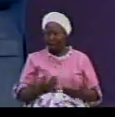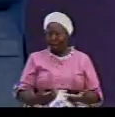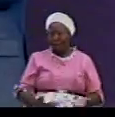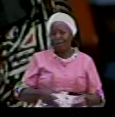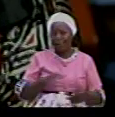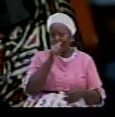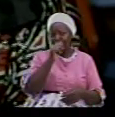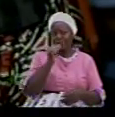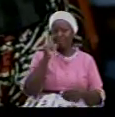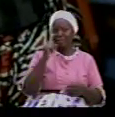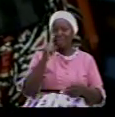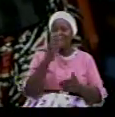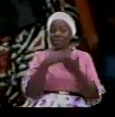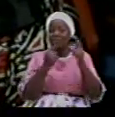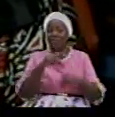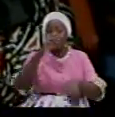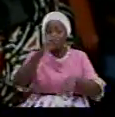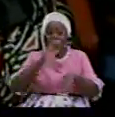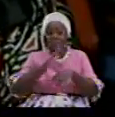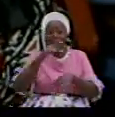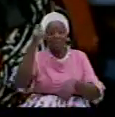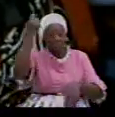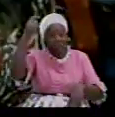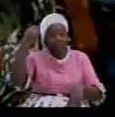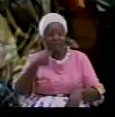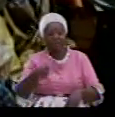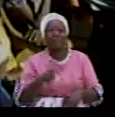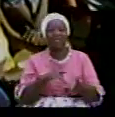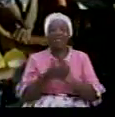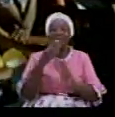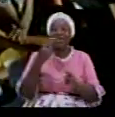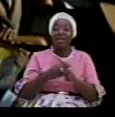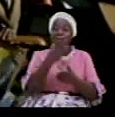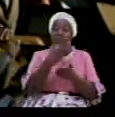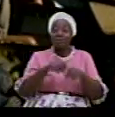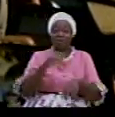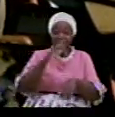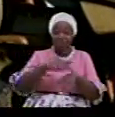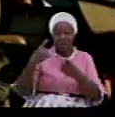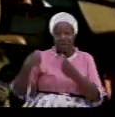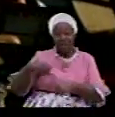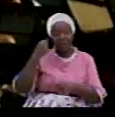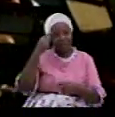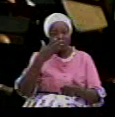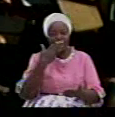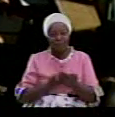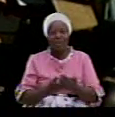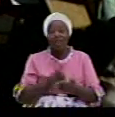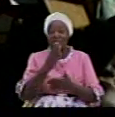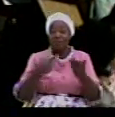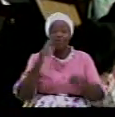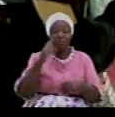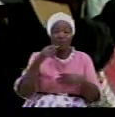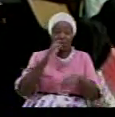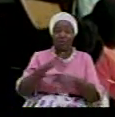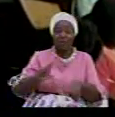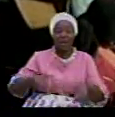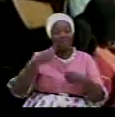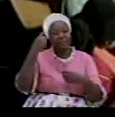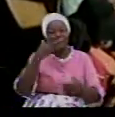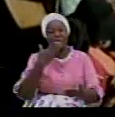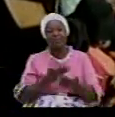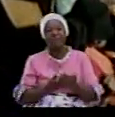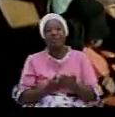good. Something will touch your heart for good. Something will touch your life for good.